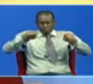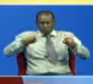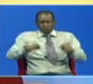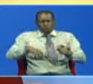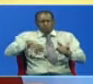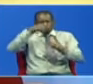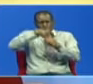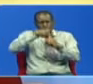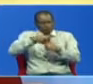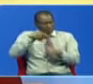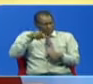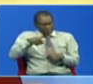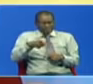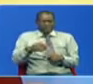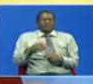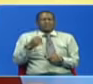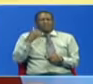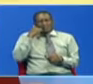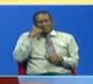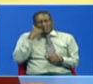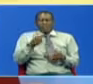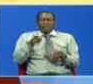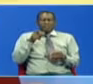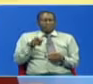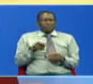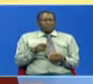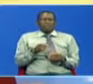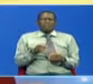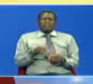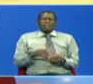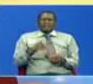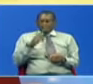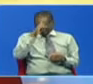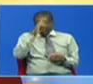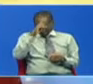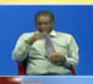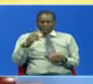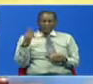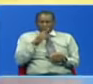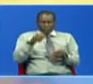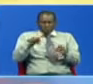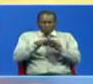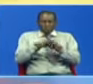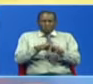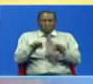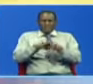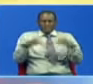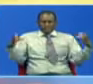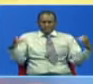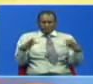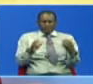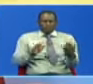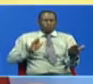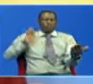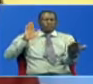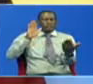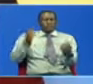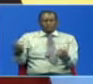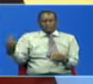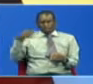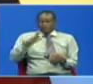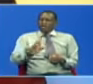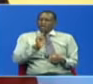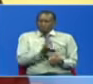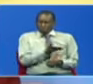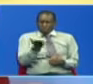combat this pandemic. It's going to be drawn out too. So as the team was approaching here, I told them I was